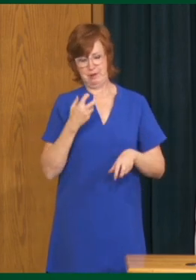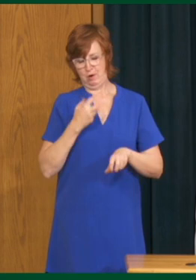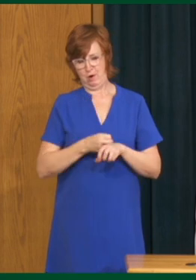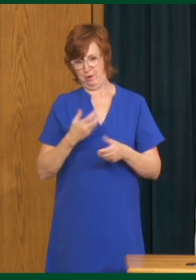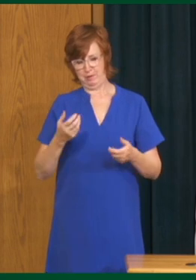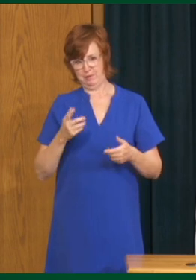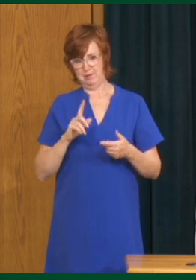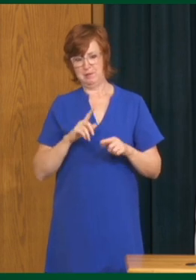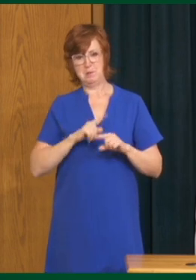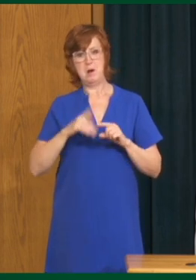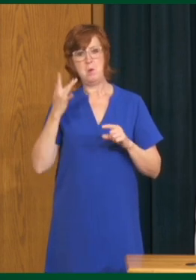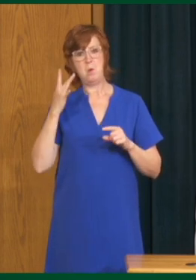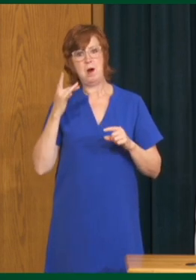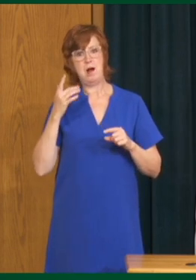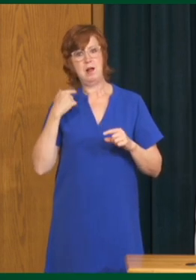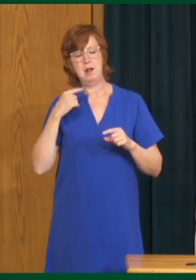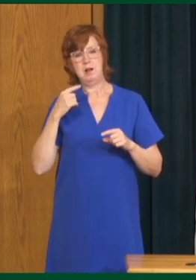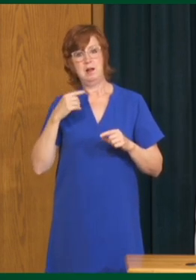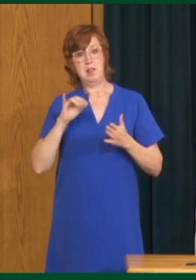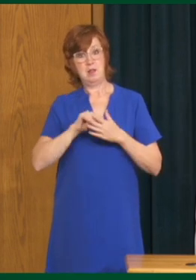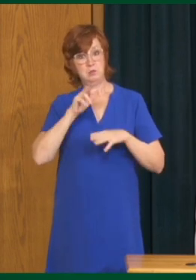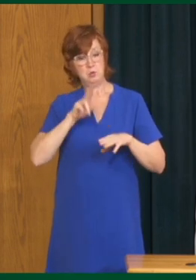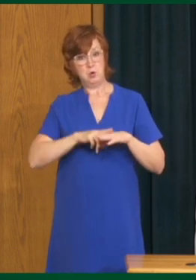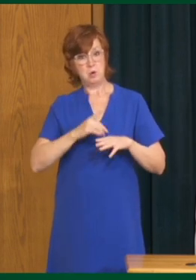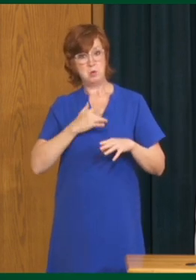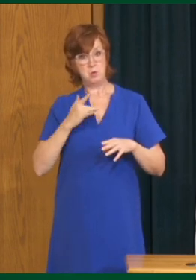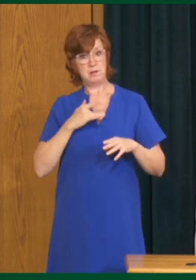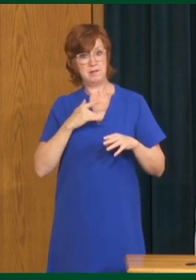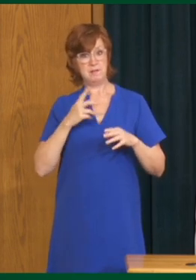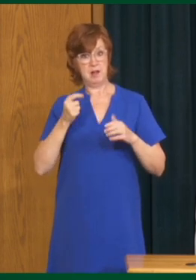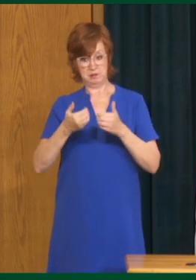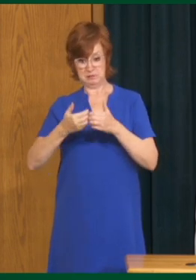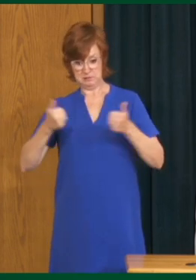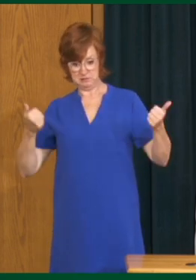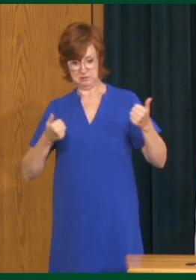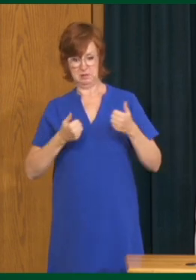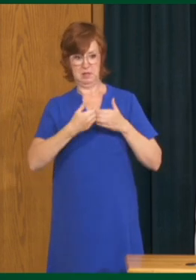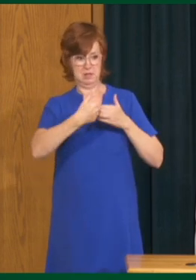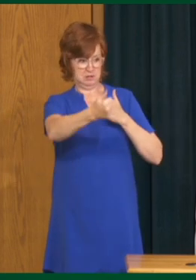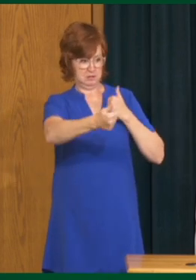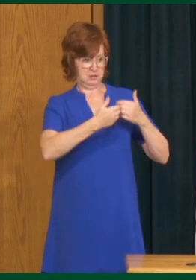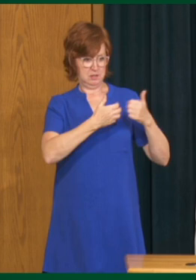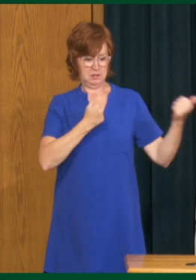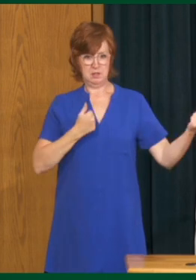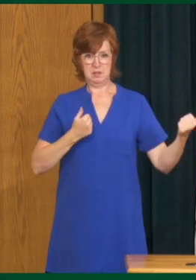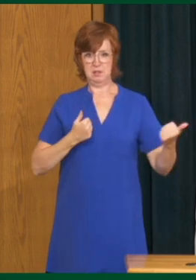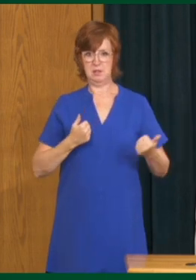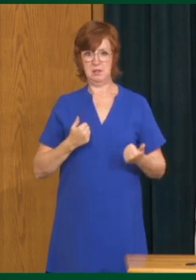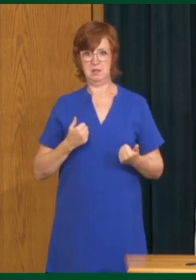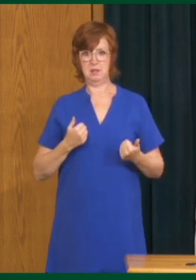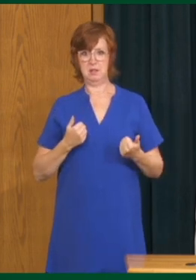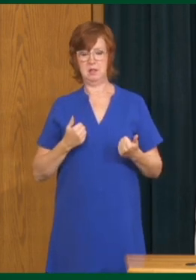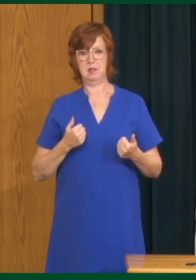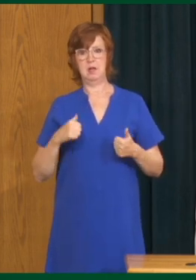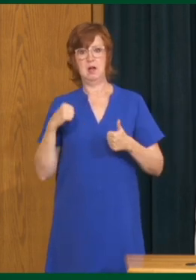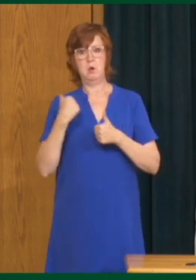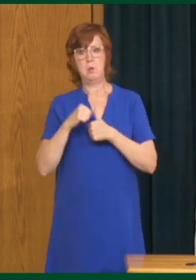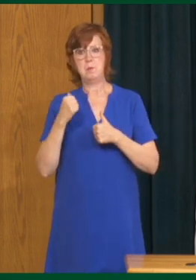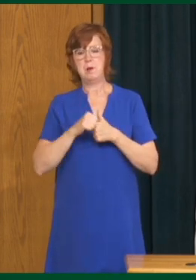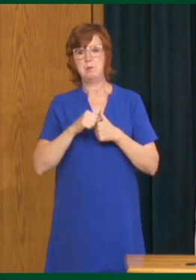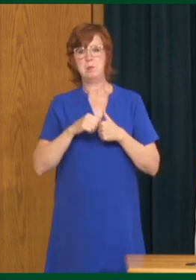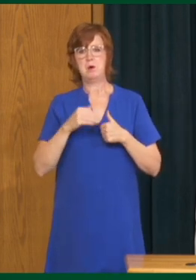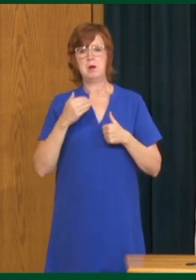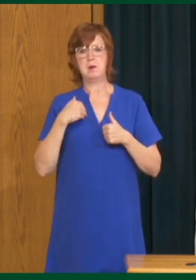5 households, each household should have their own dip to dip their naturals in, and not one dip that's shared between 4 or 5